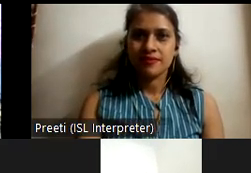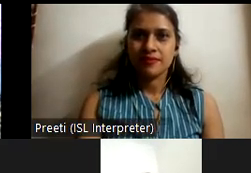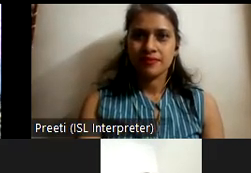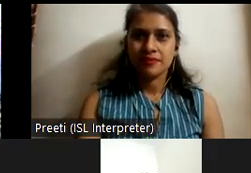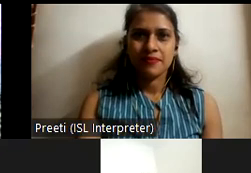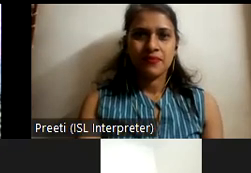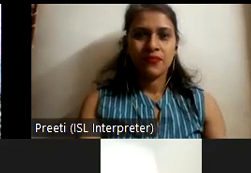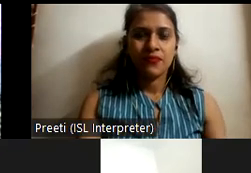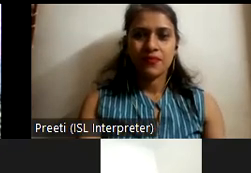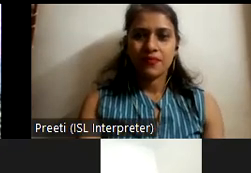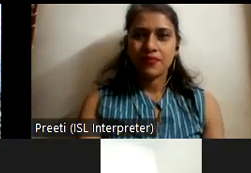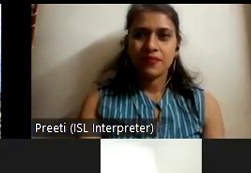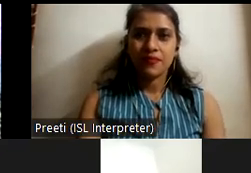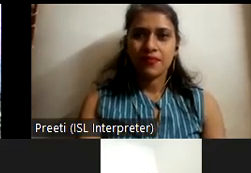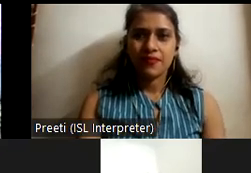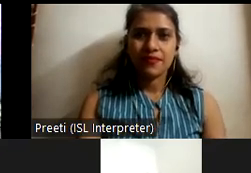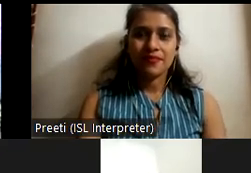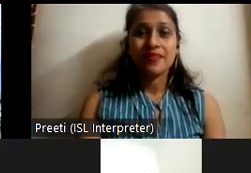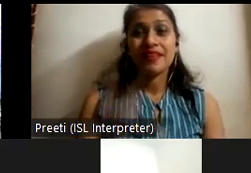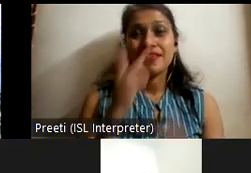So wonderful to see you all.